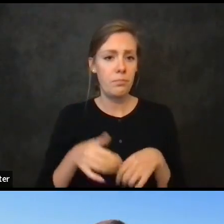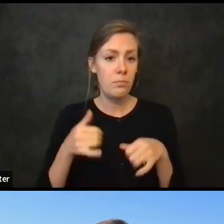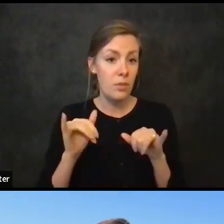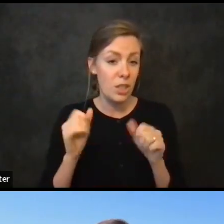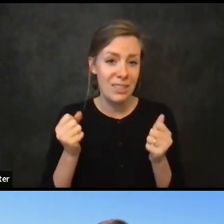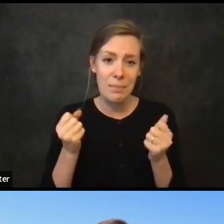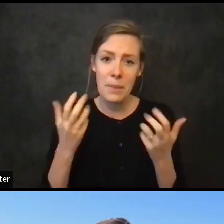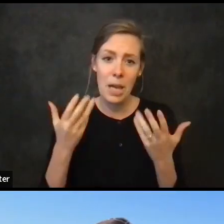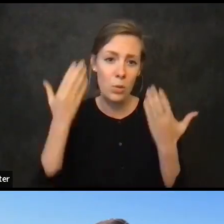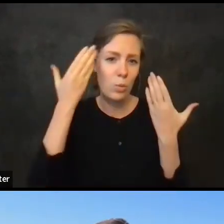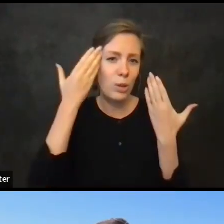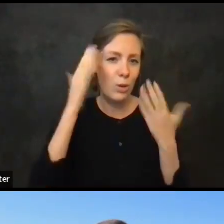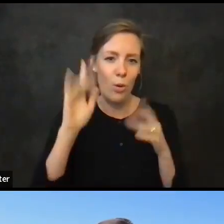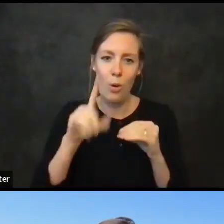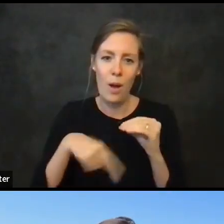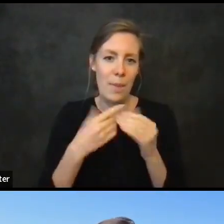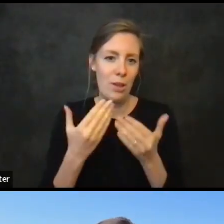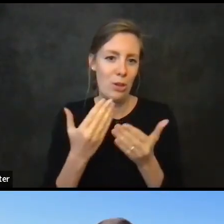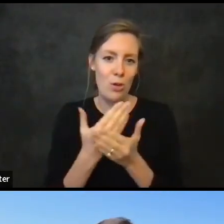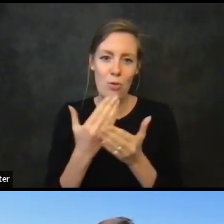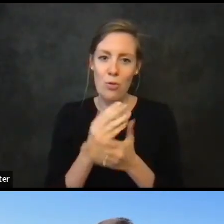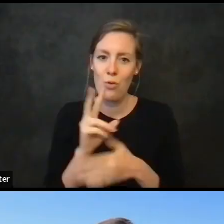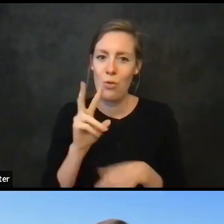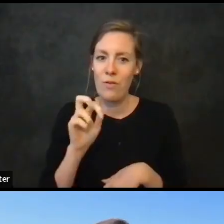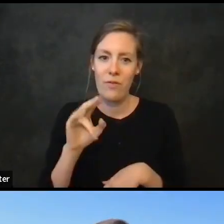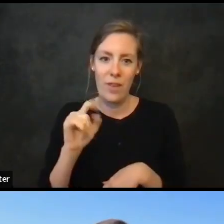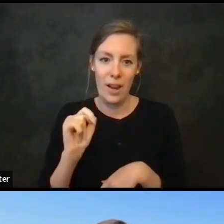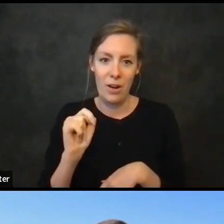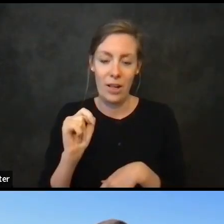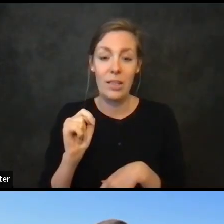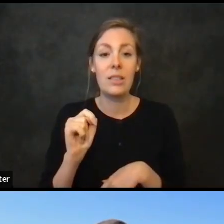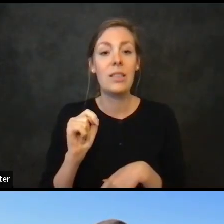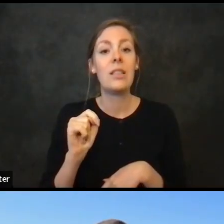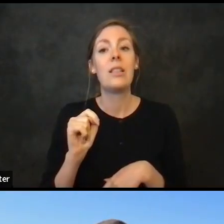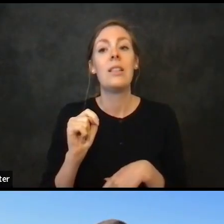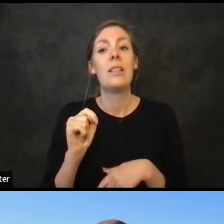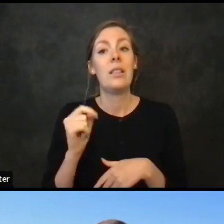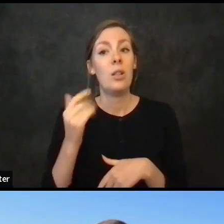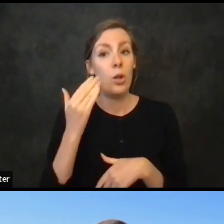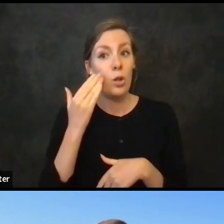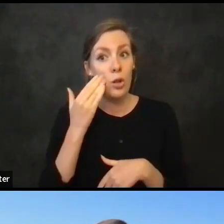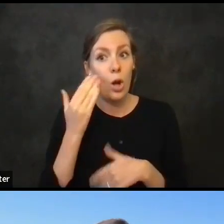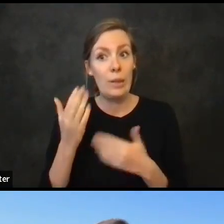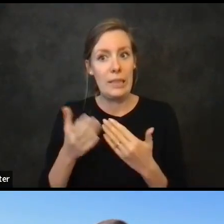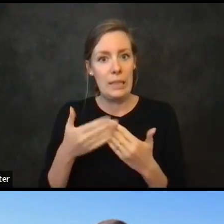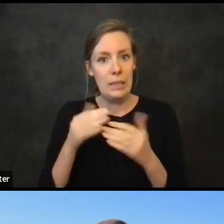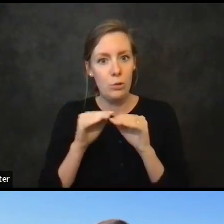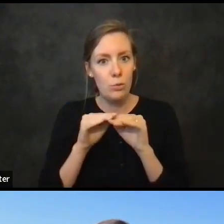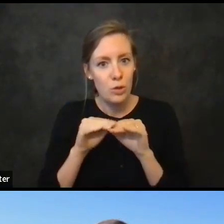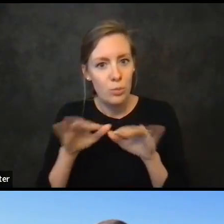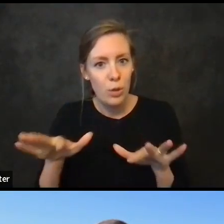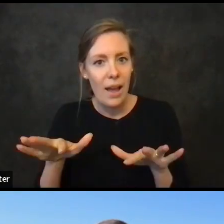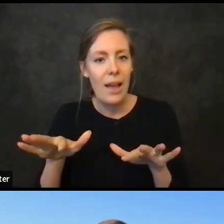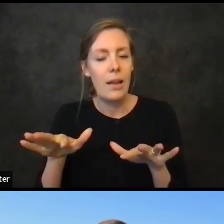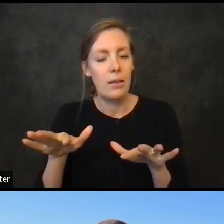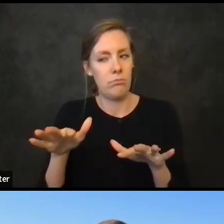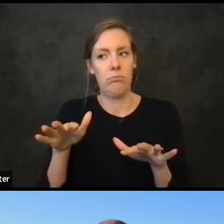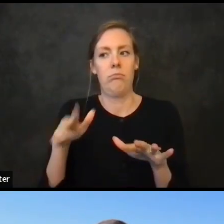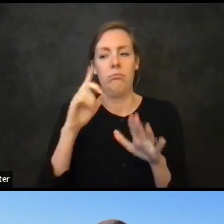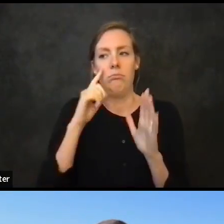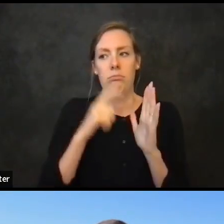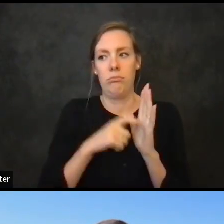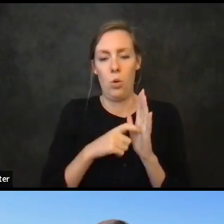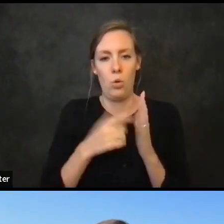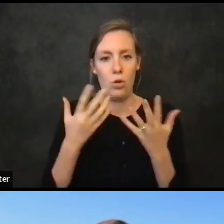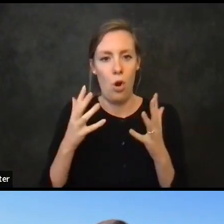not know about this new variant. We need to be clear about that. We know that it seems to be highly transmissible, as evidenced by the rapid spread of the variant